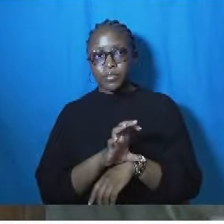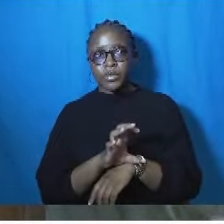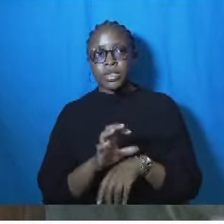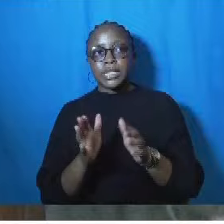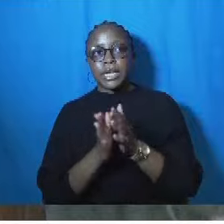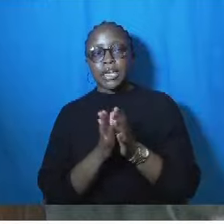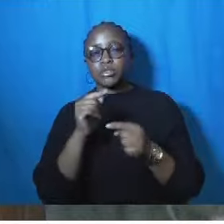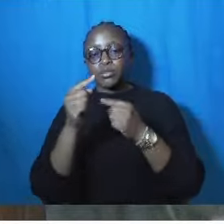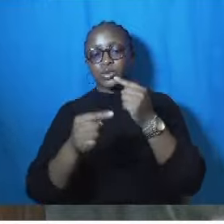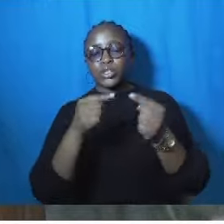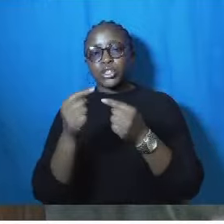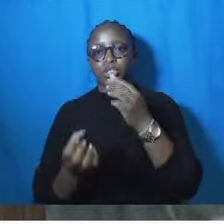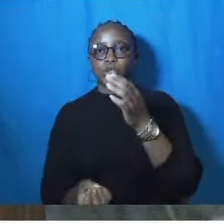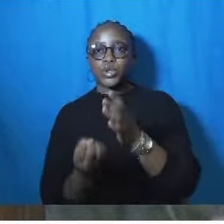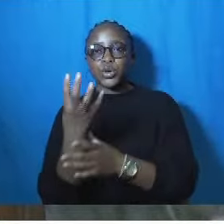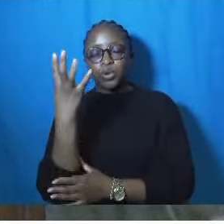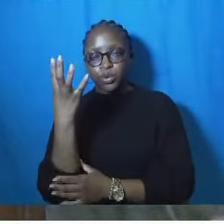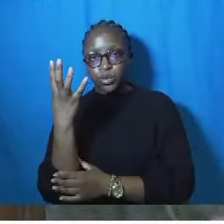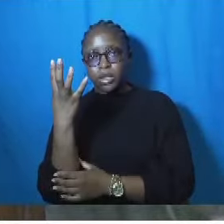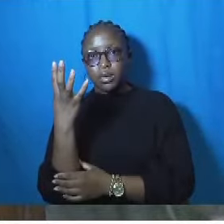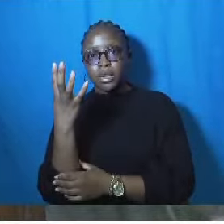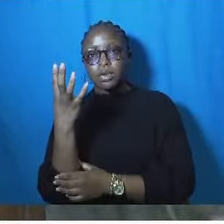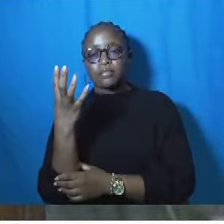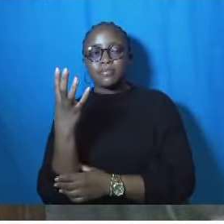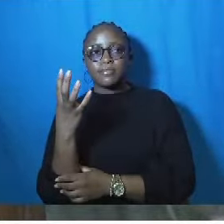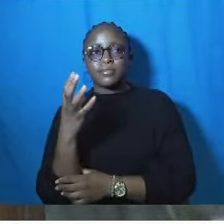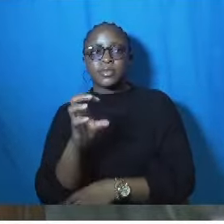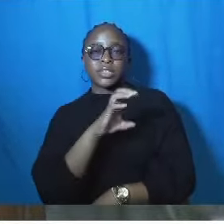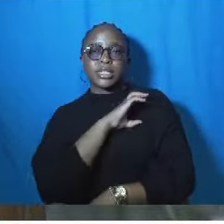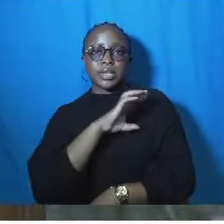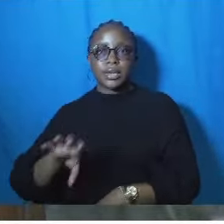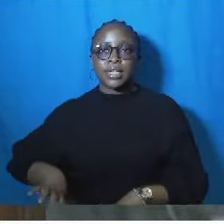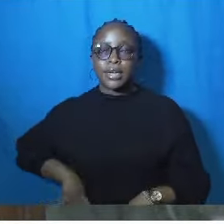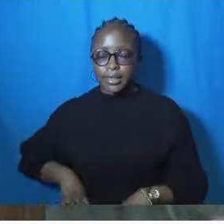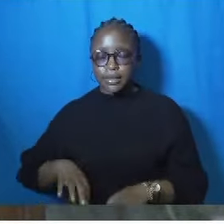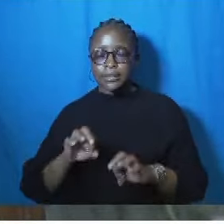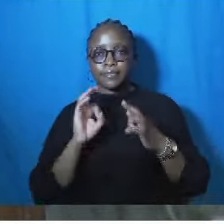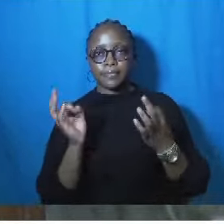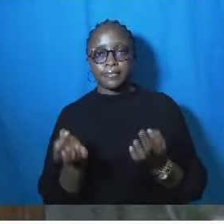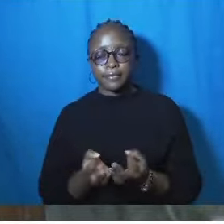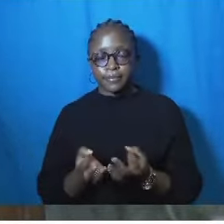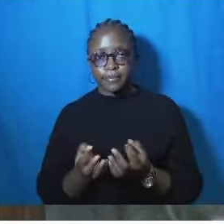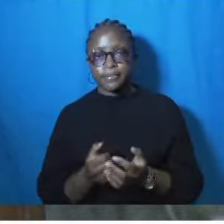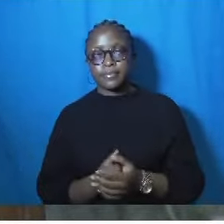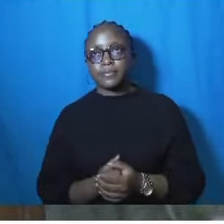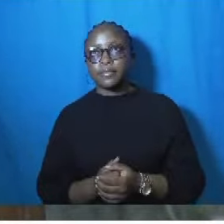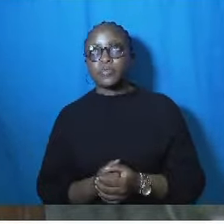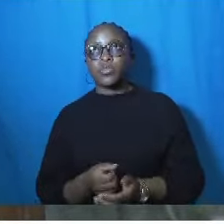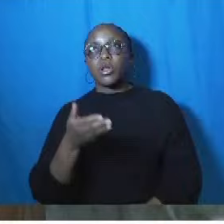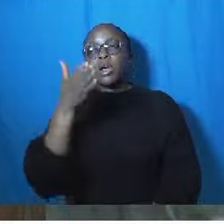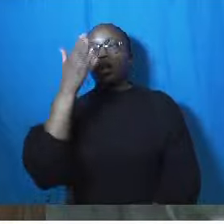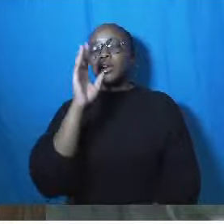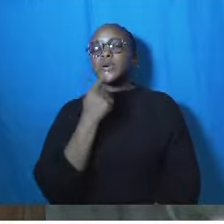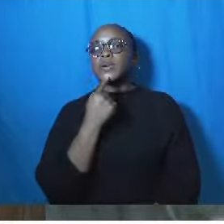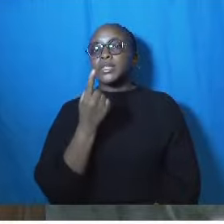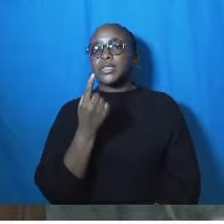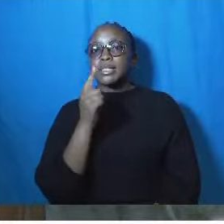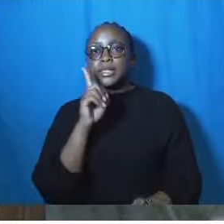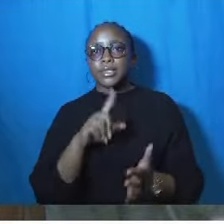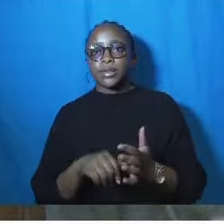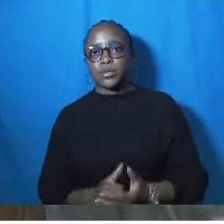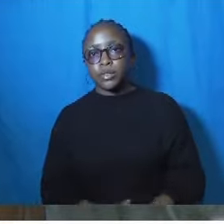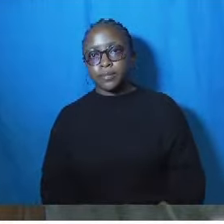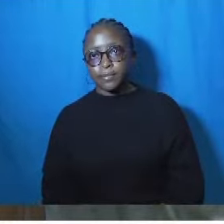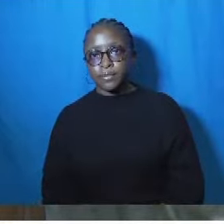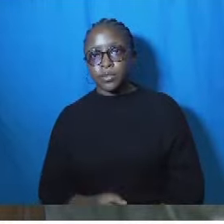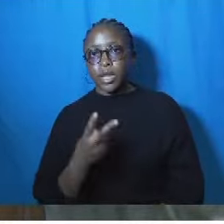Christ. But together with them and us, we are one. God is saying, see them as you